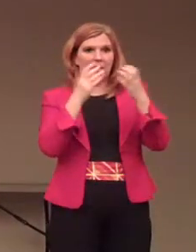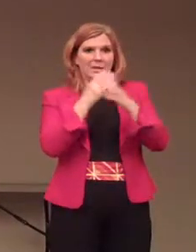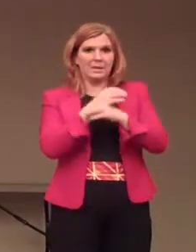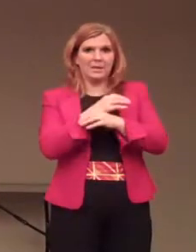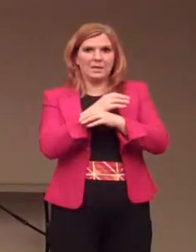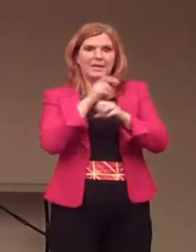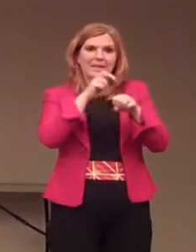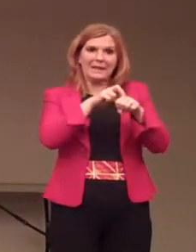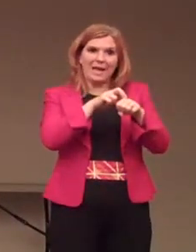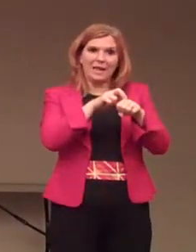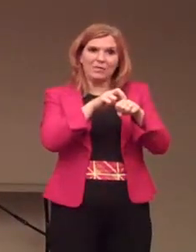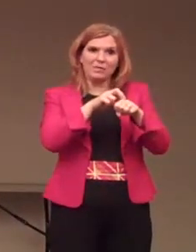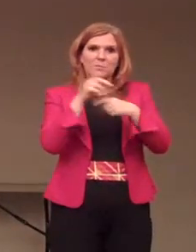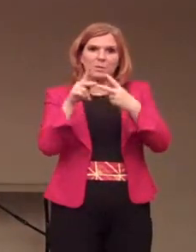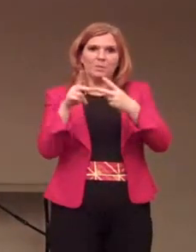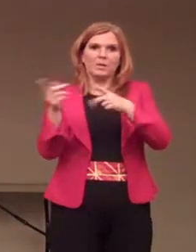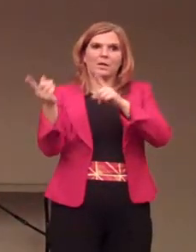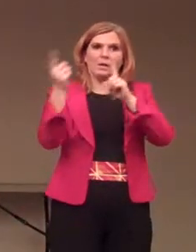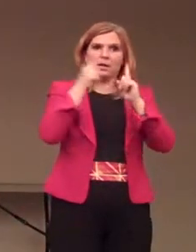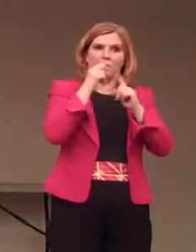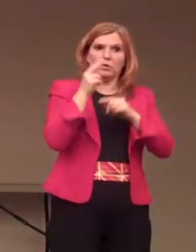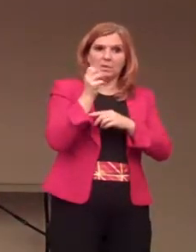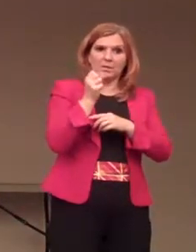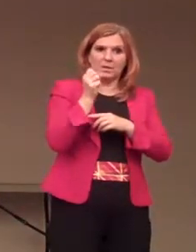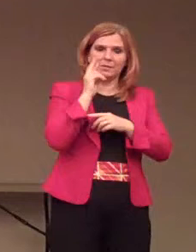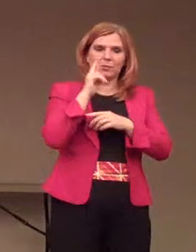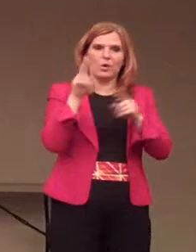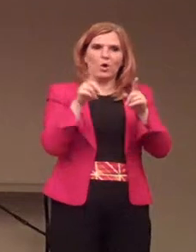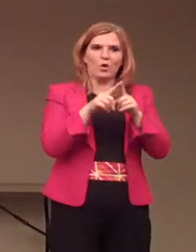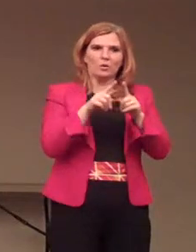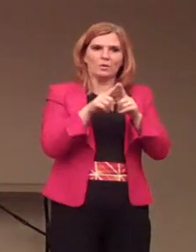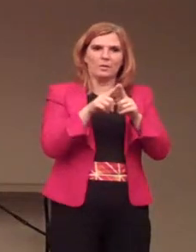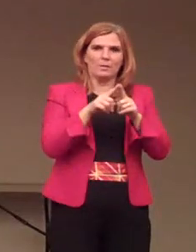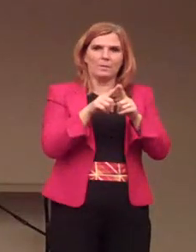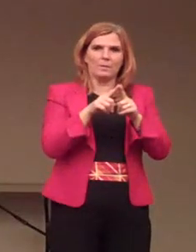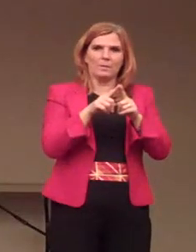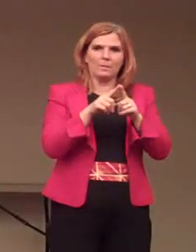the Irish immigrants who came to the United States were also